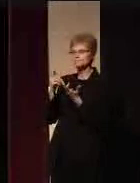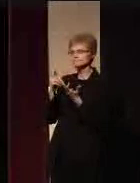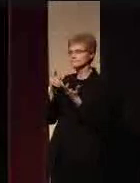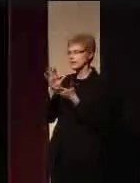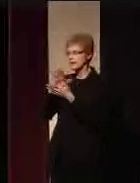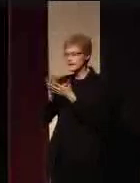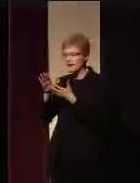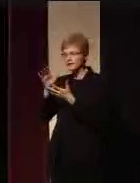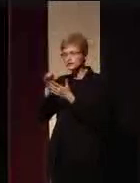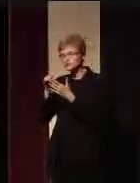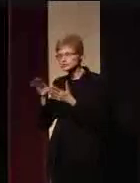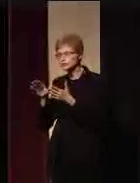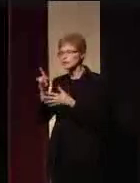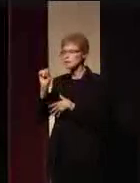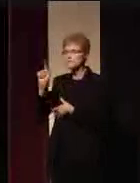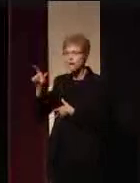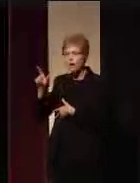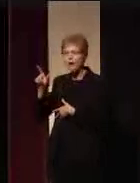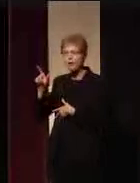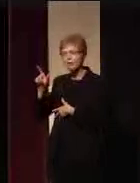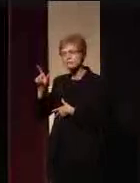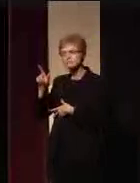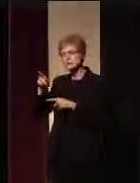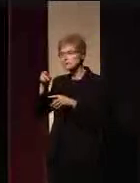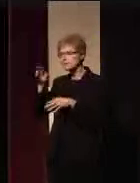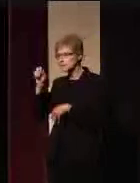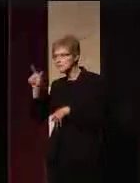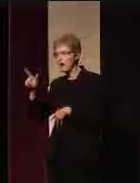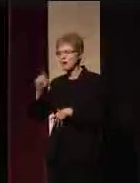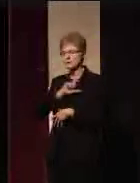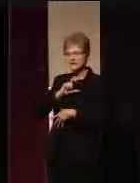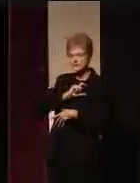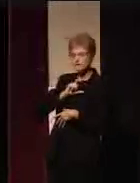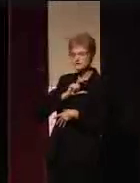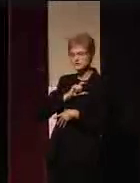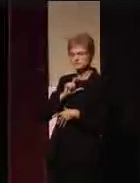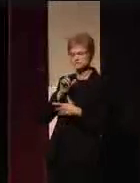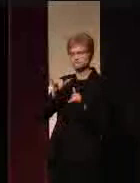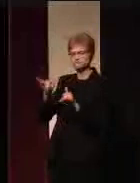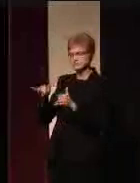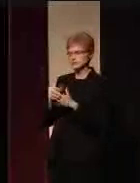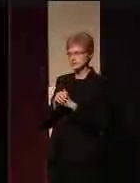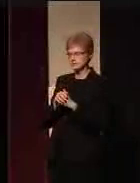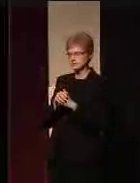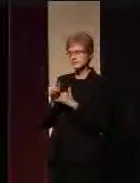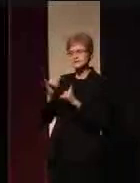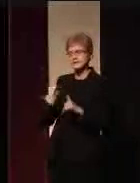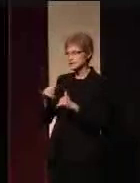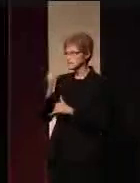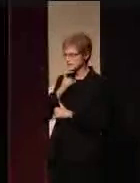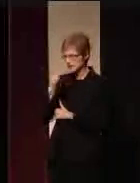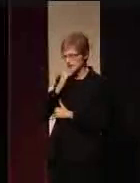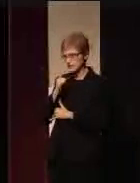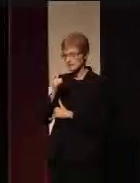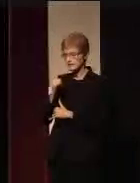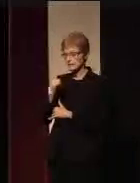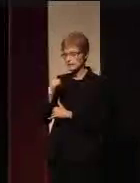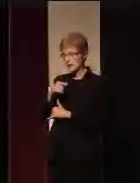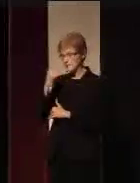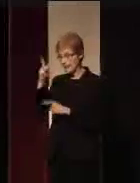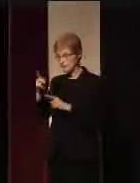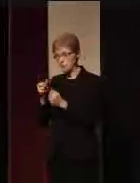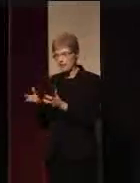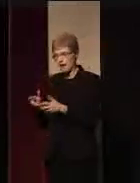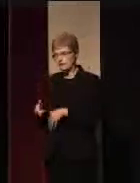court patrons, and police officers. Mistakes followed a pattern. They shot more unarmed blacks than